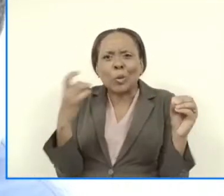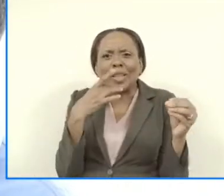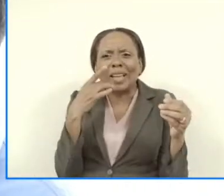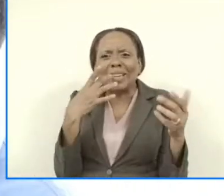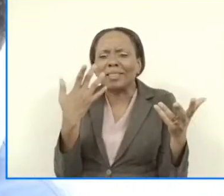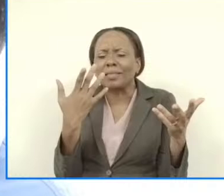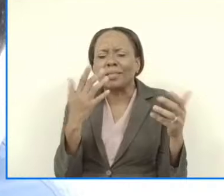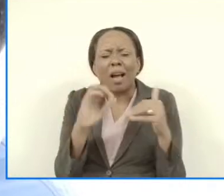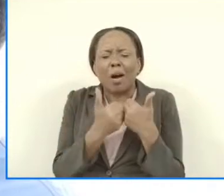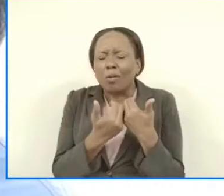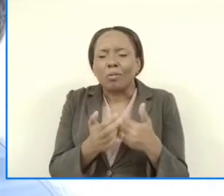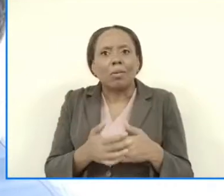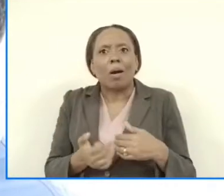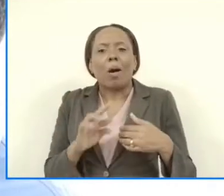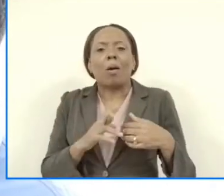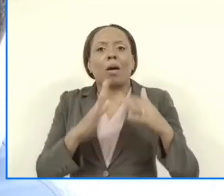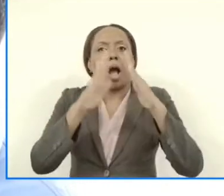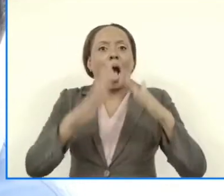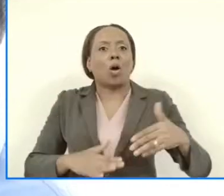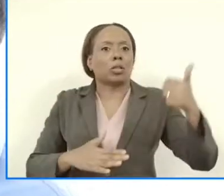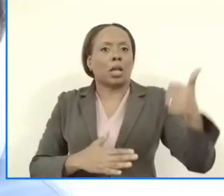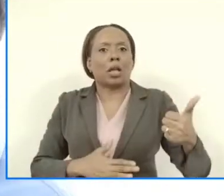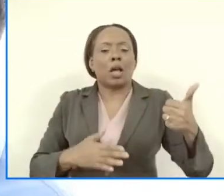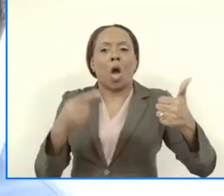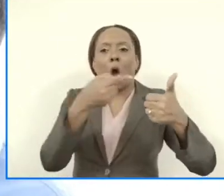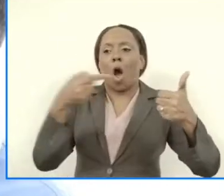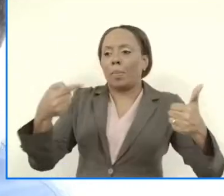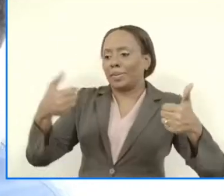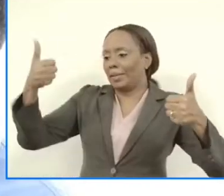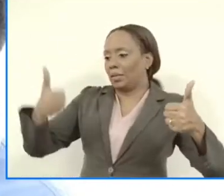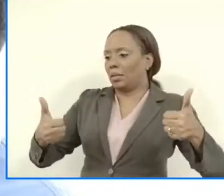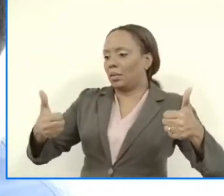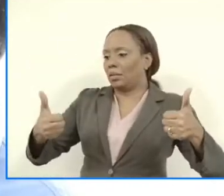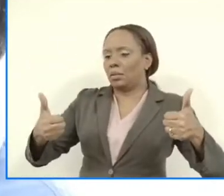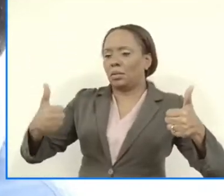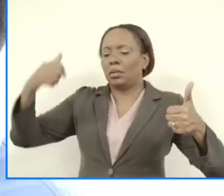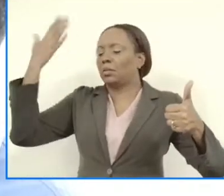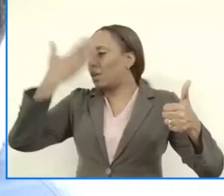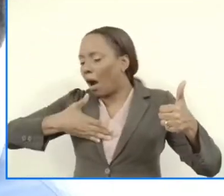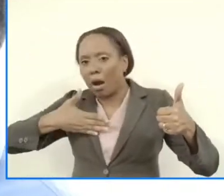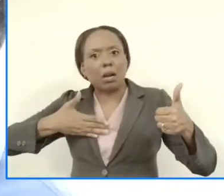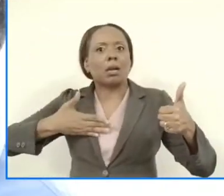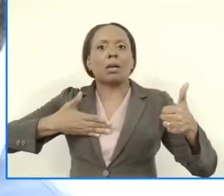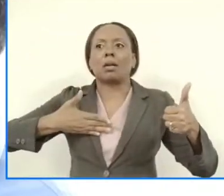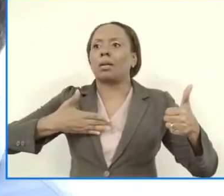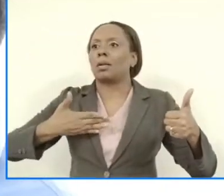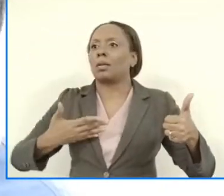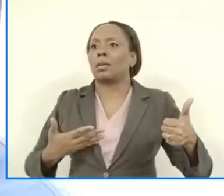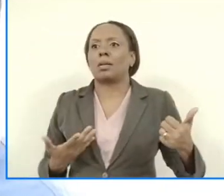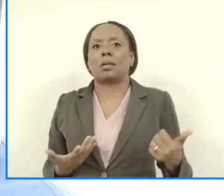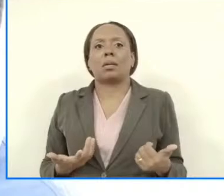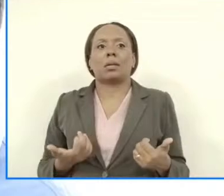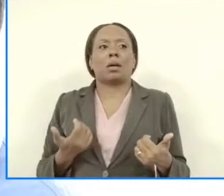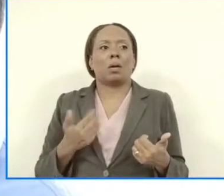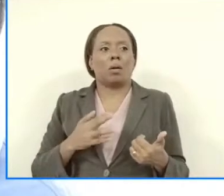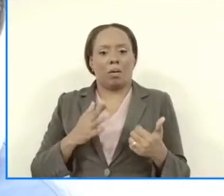drill down a little bit more at the lower end as to how do you prioritize, for example, household or